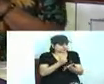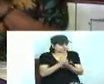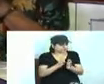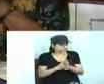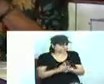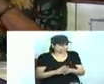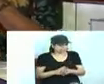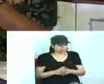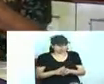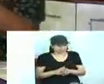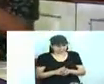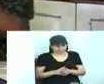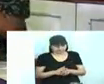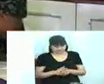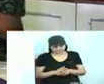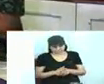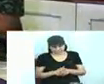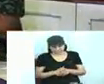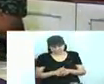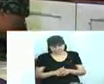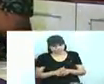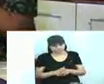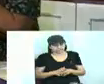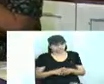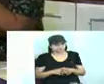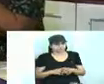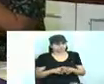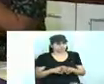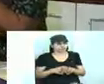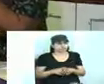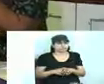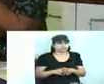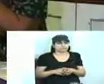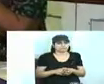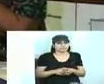Amen. Amen. Hallelujah.